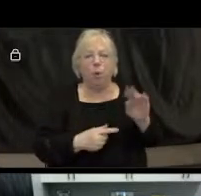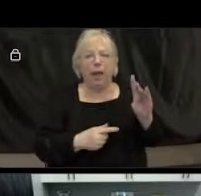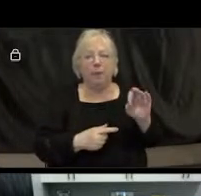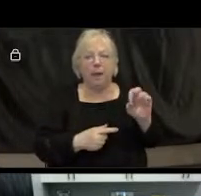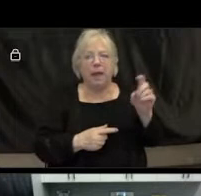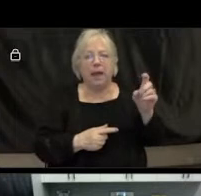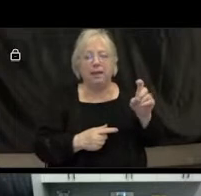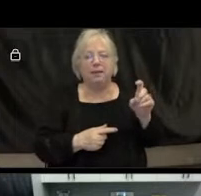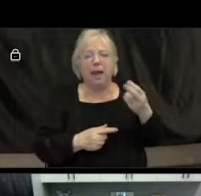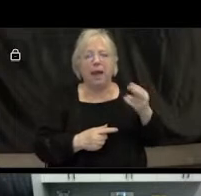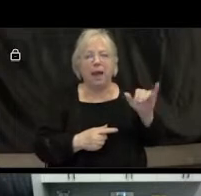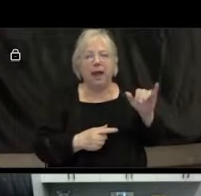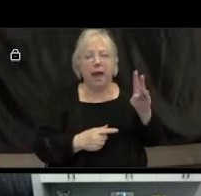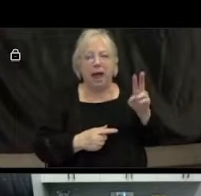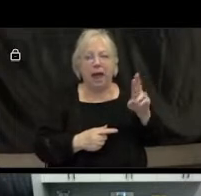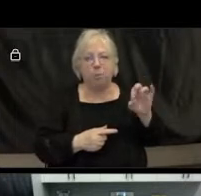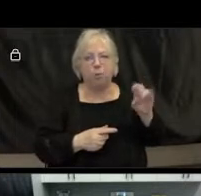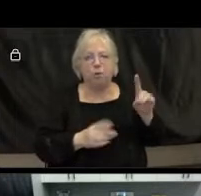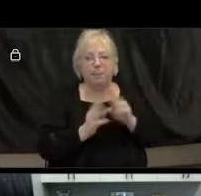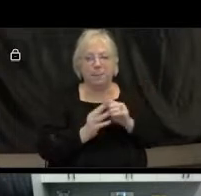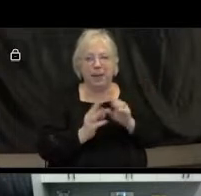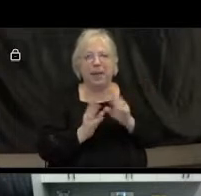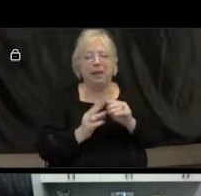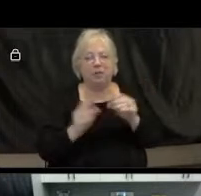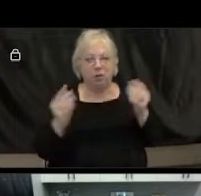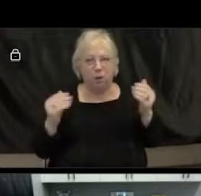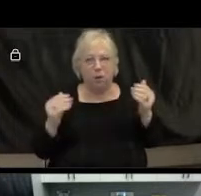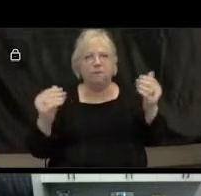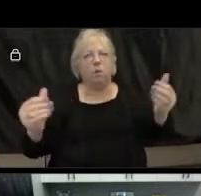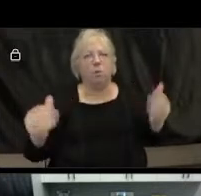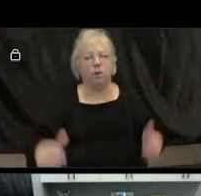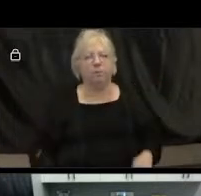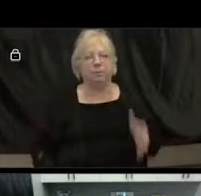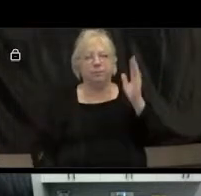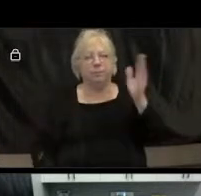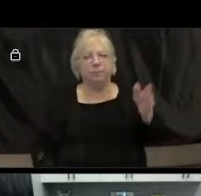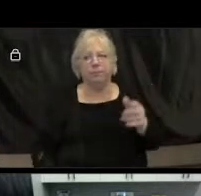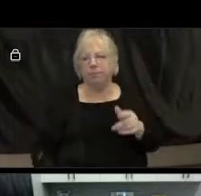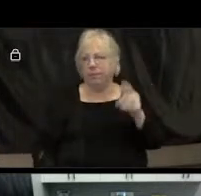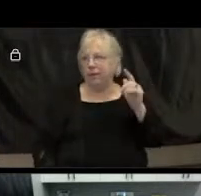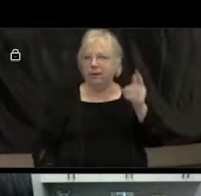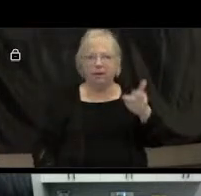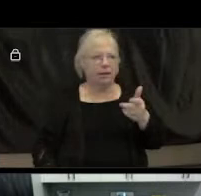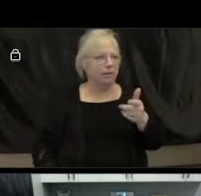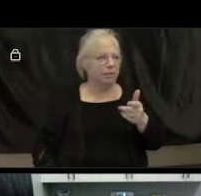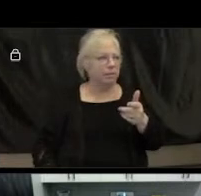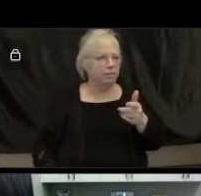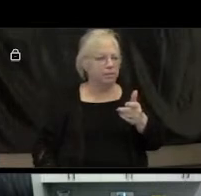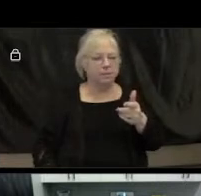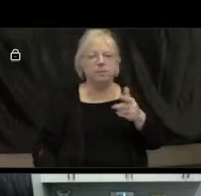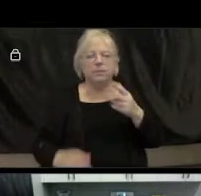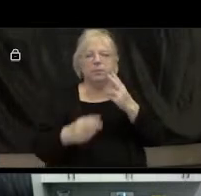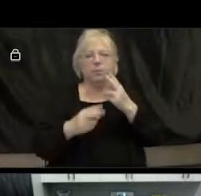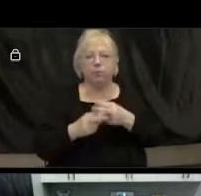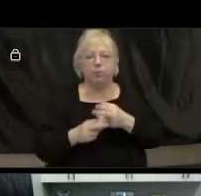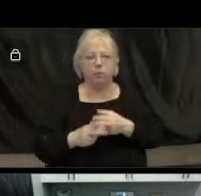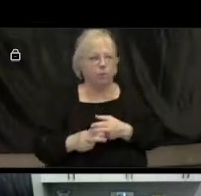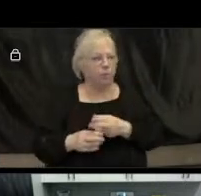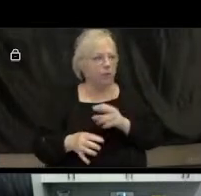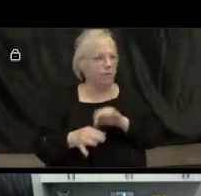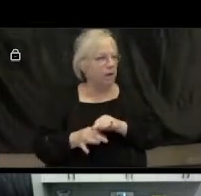WebEx hybrid meetings going forward. Okay. Second. Ready for roll call vote?